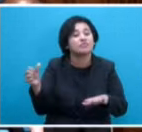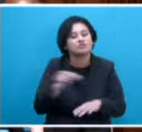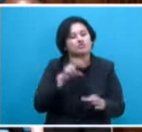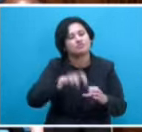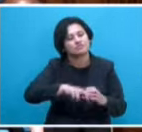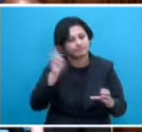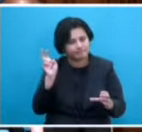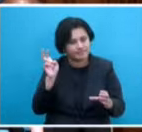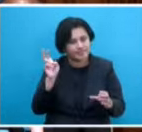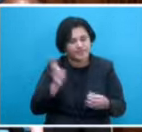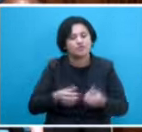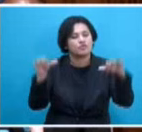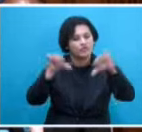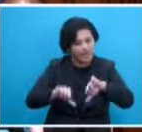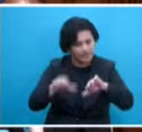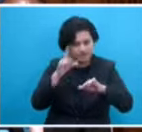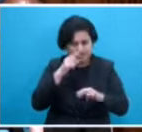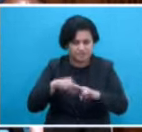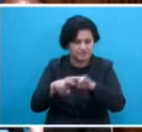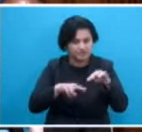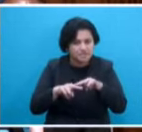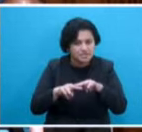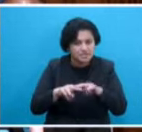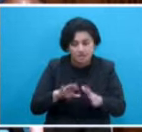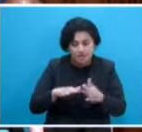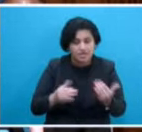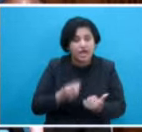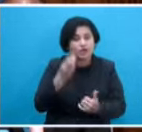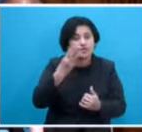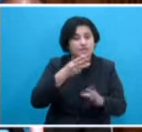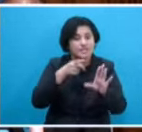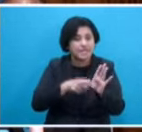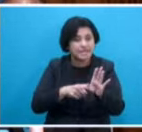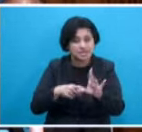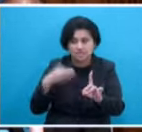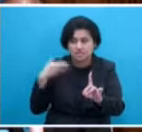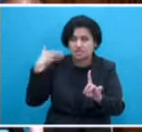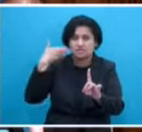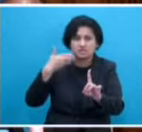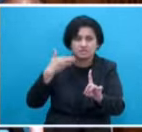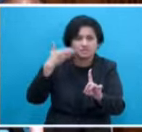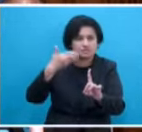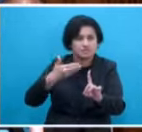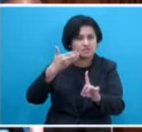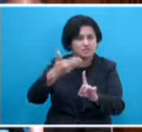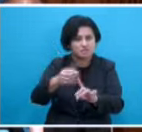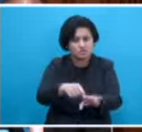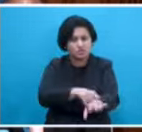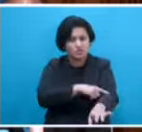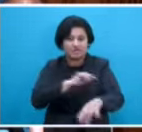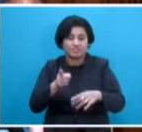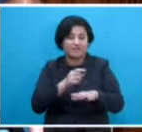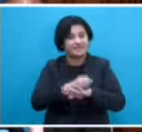It has failed our people. 13 years now, 13 years too long. But the government obviously not too prepared